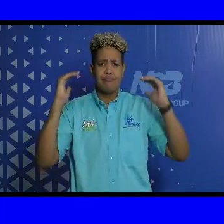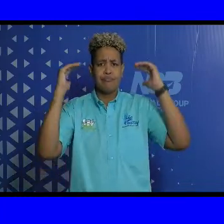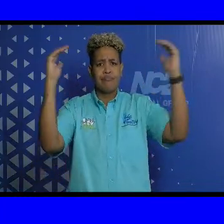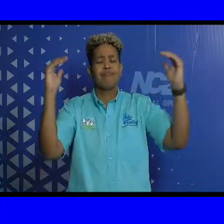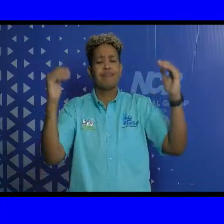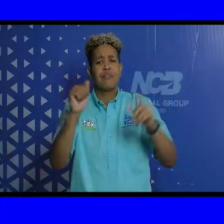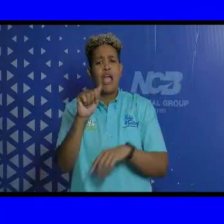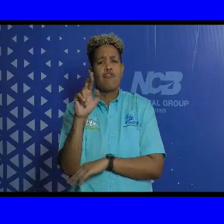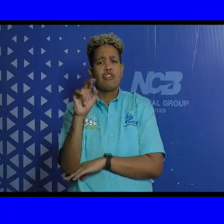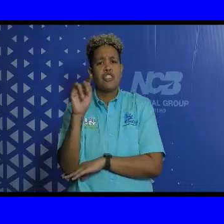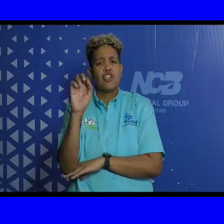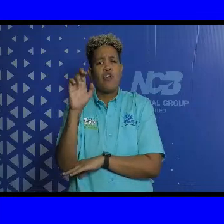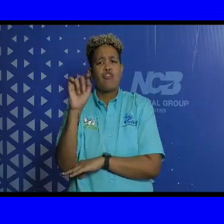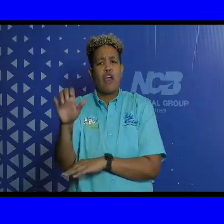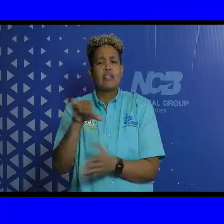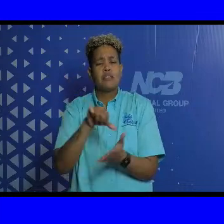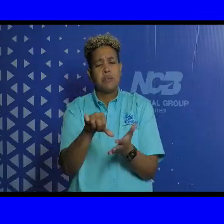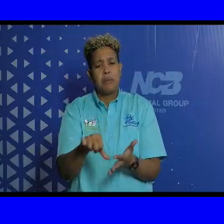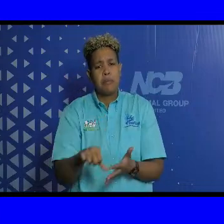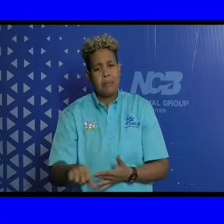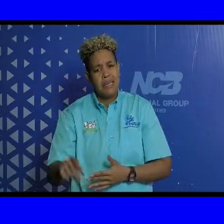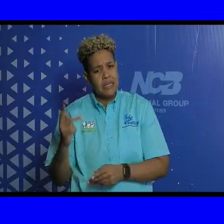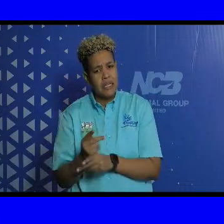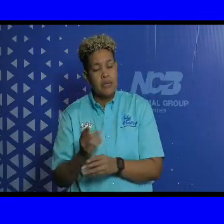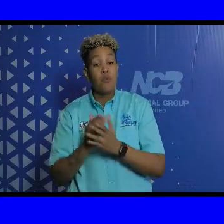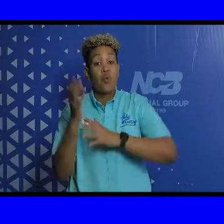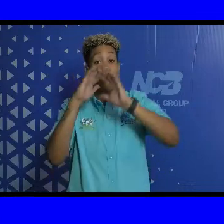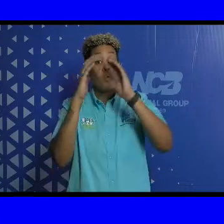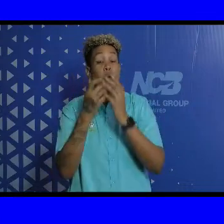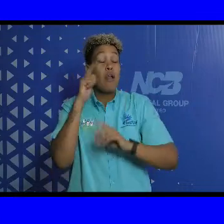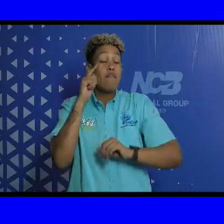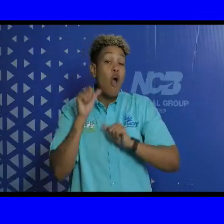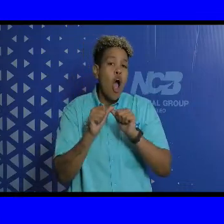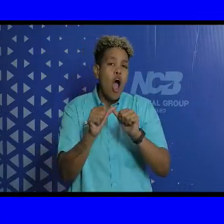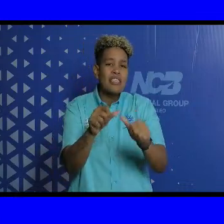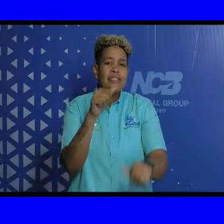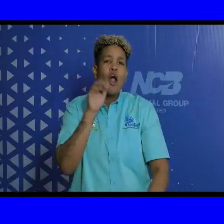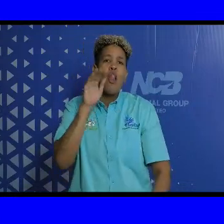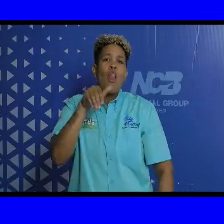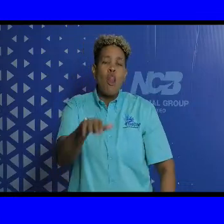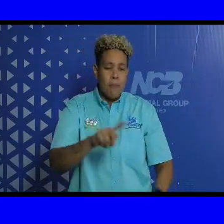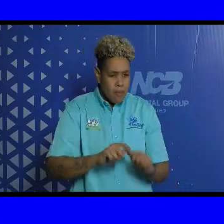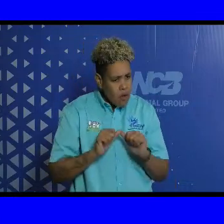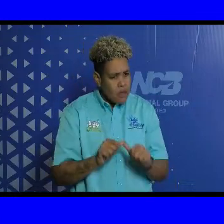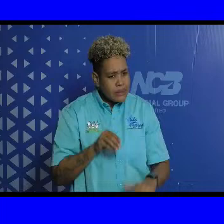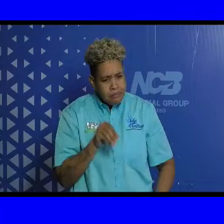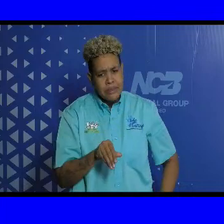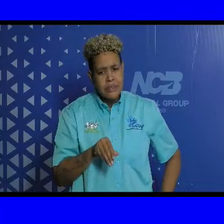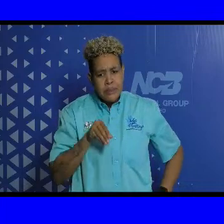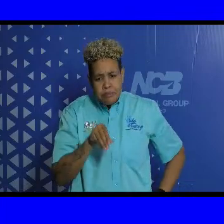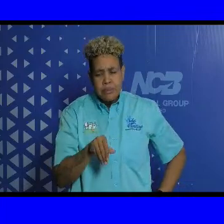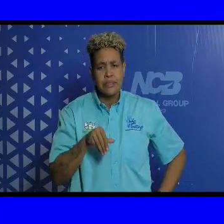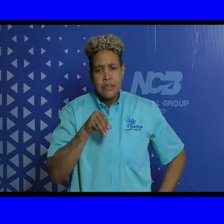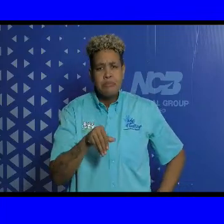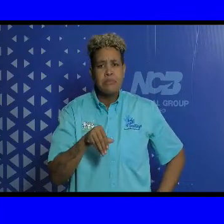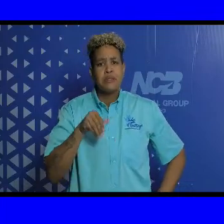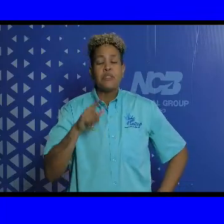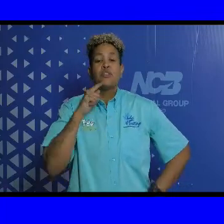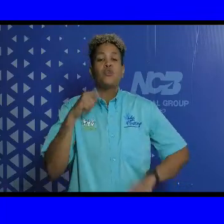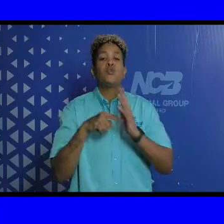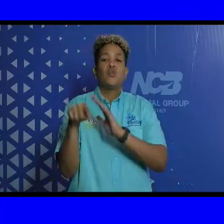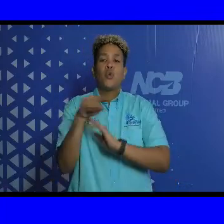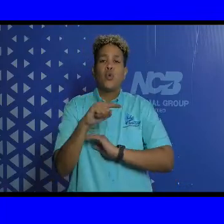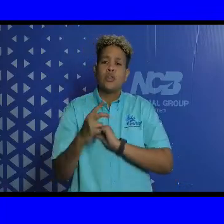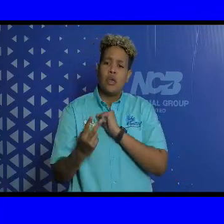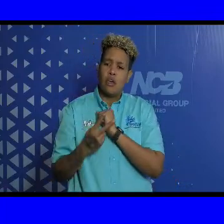aristocratic dividend payers throughout the world for consistently paying progressive dividends as testimony to their